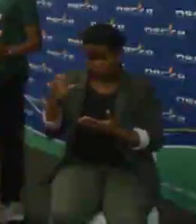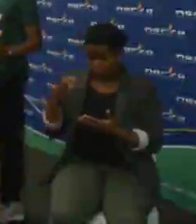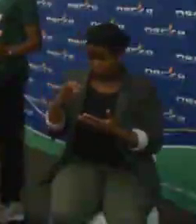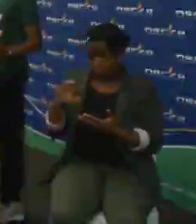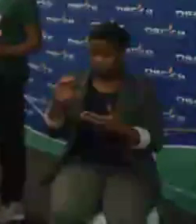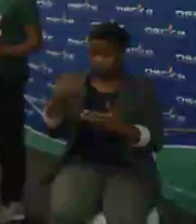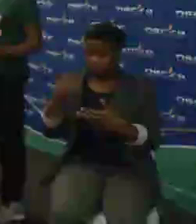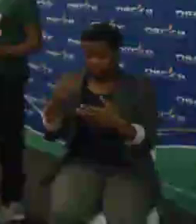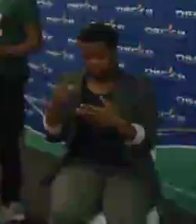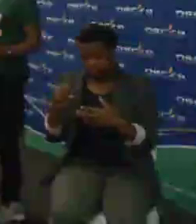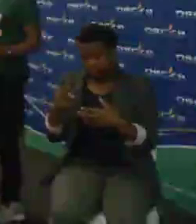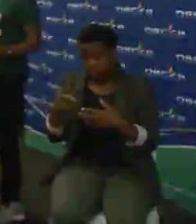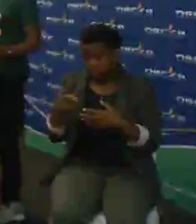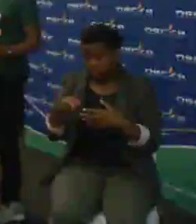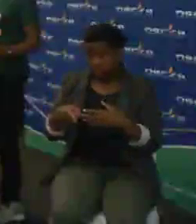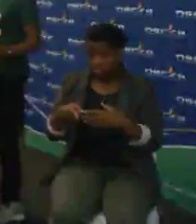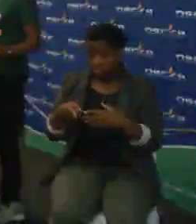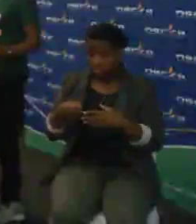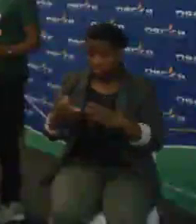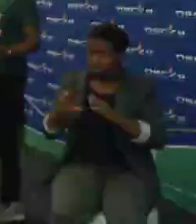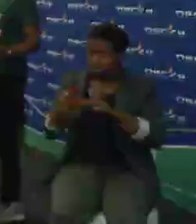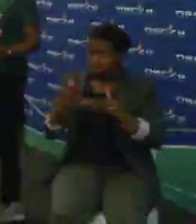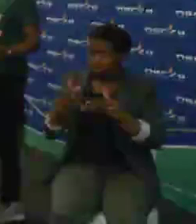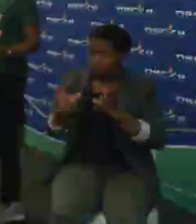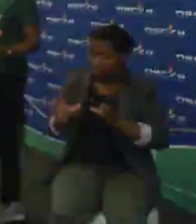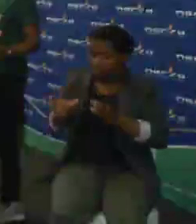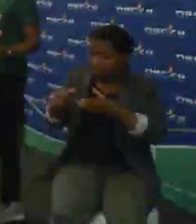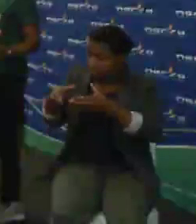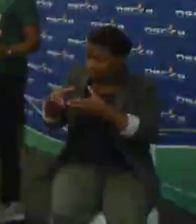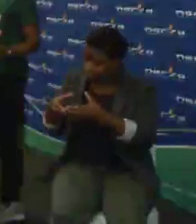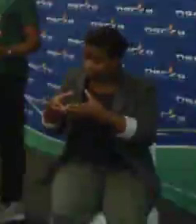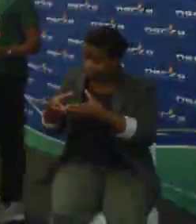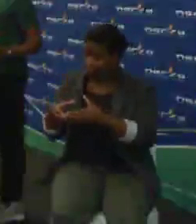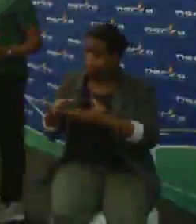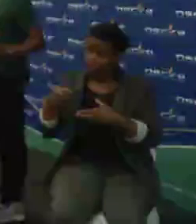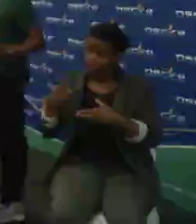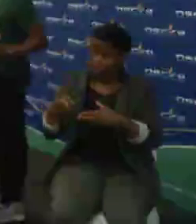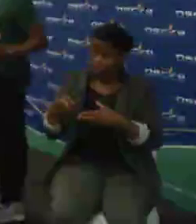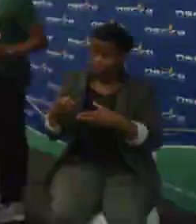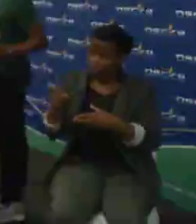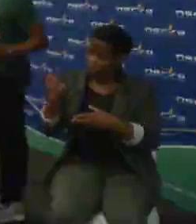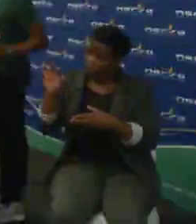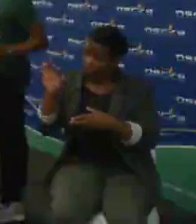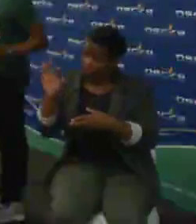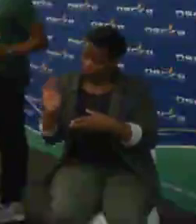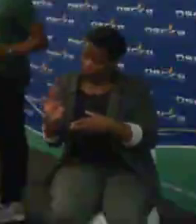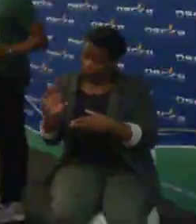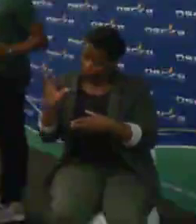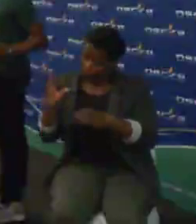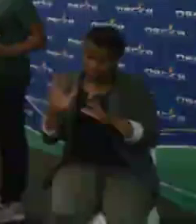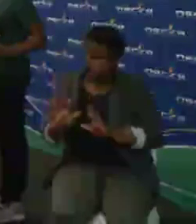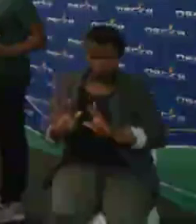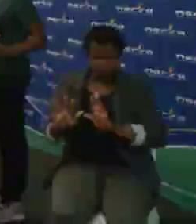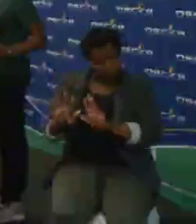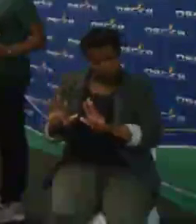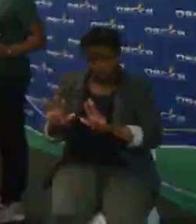a situation where the residential class of the STCs is only about 80% of what ESCOM